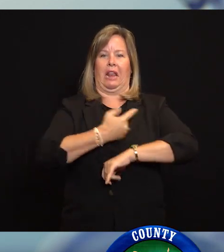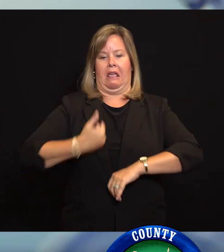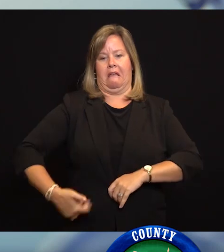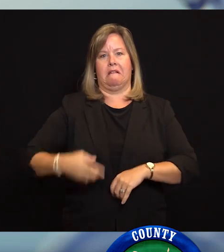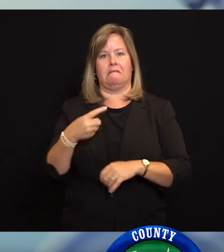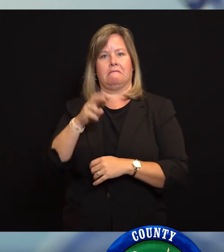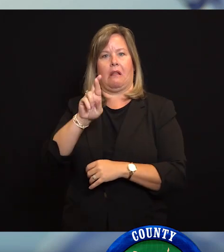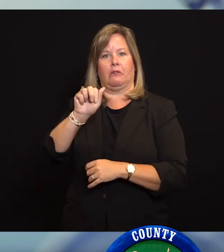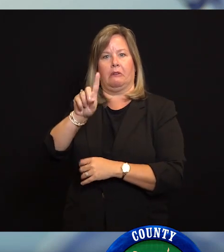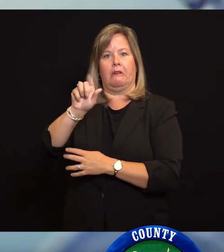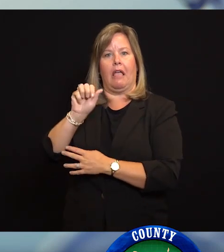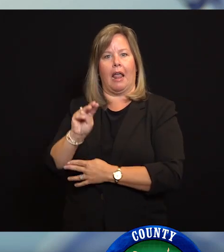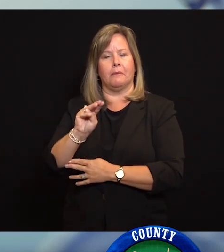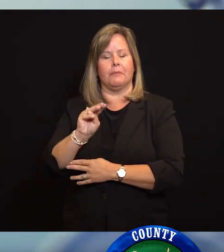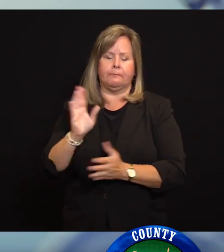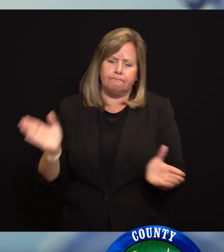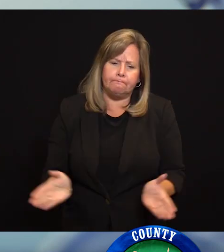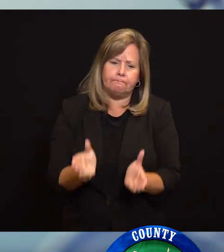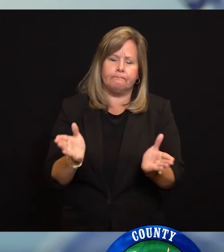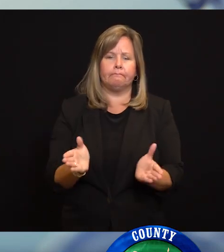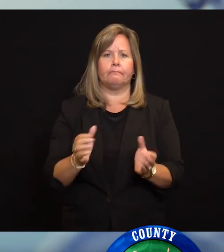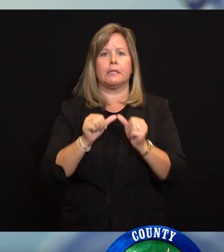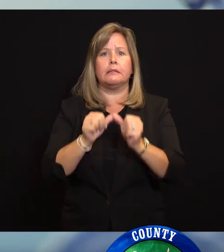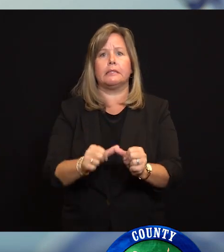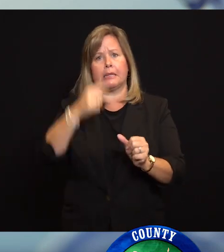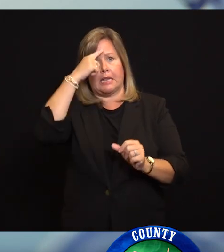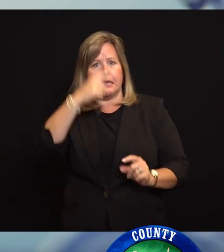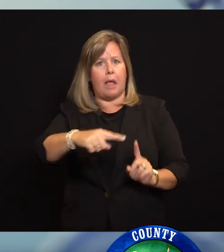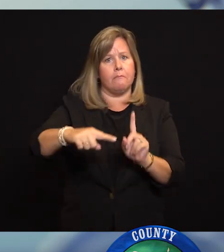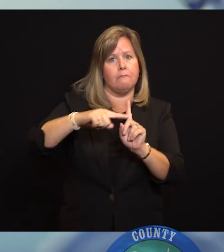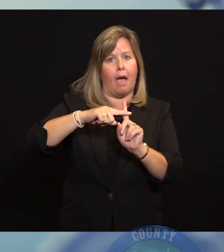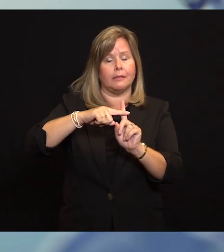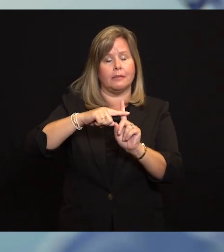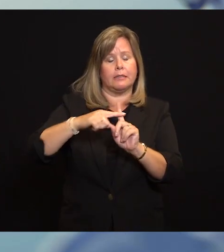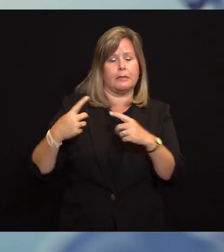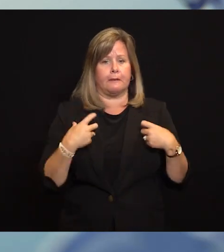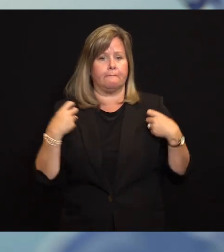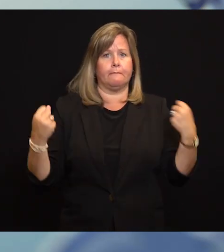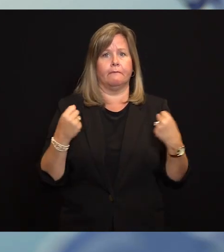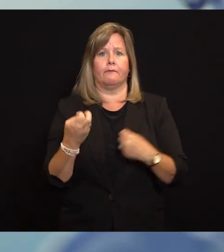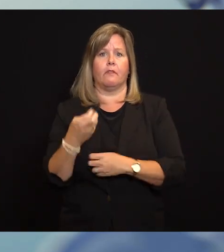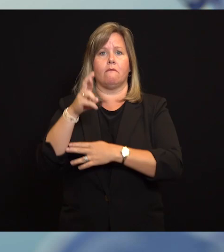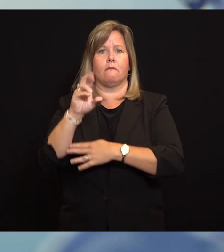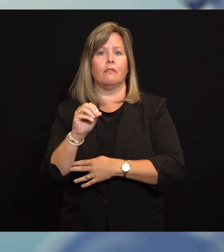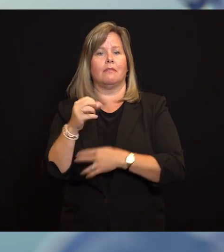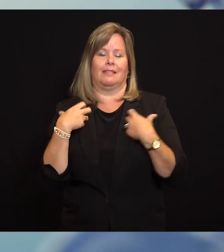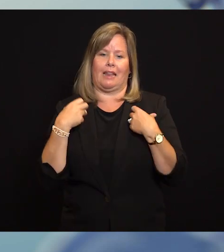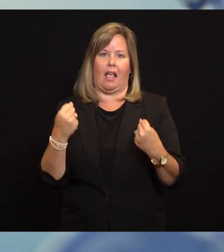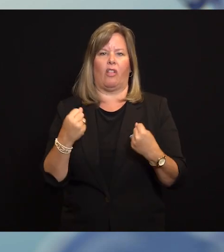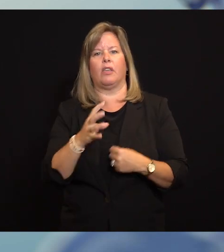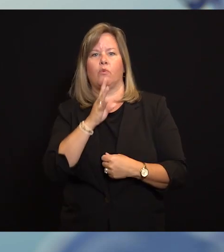Department, encouraging you to stay positive, stay heroic, and stay healthy, and I'll talk to you again very soon.